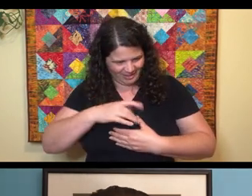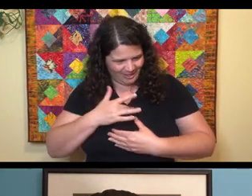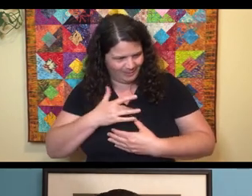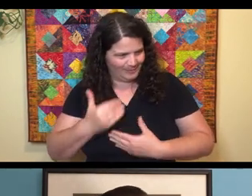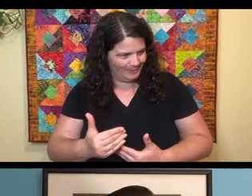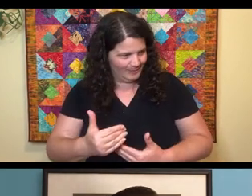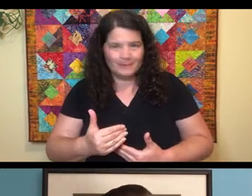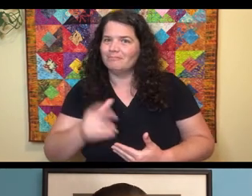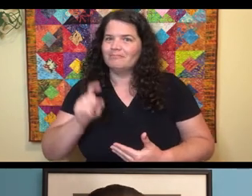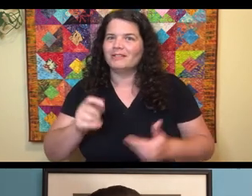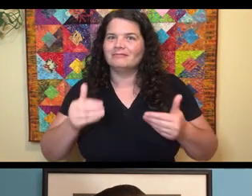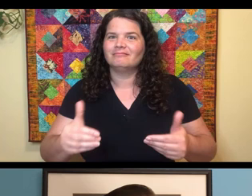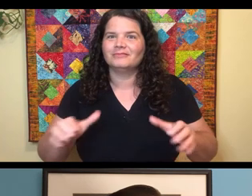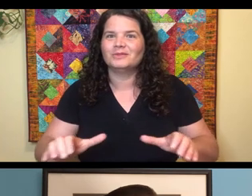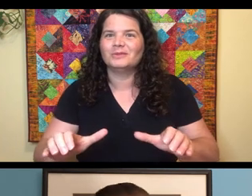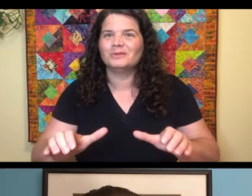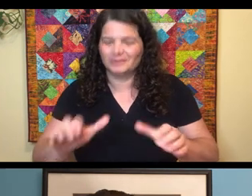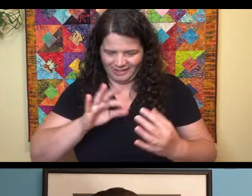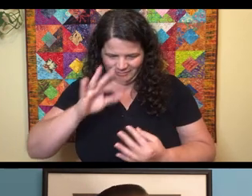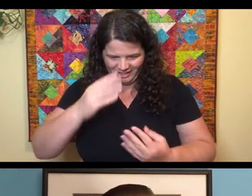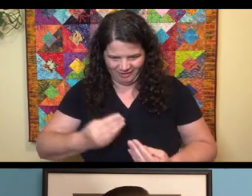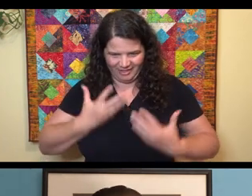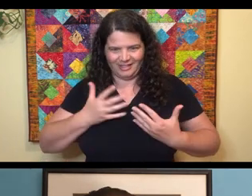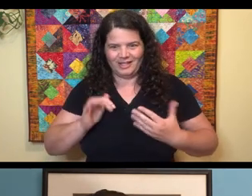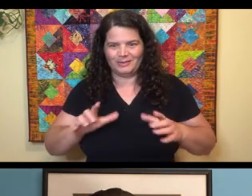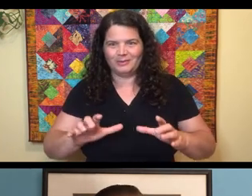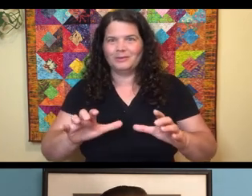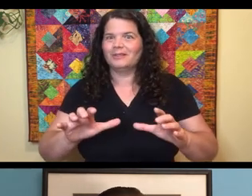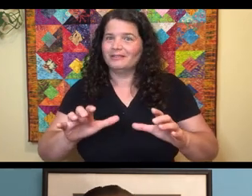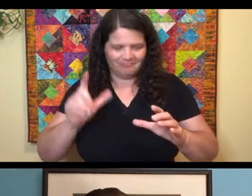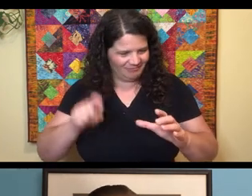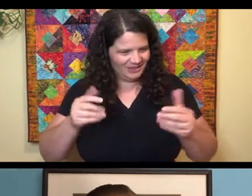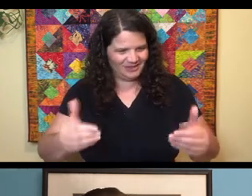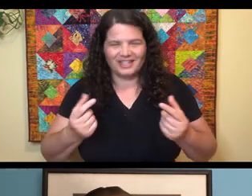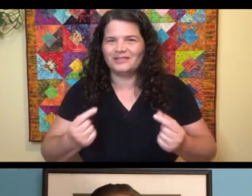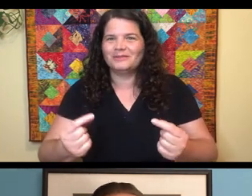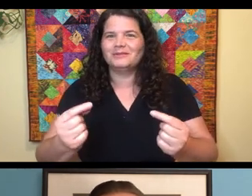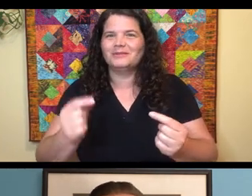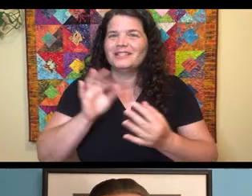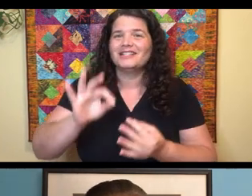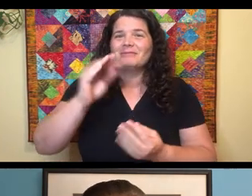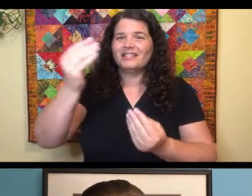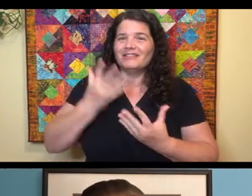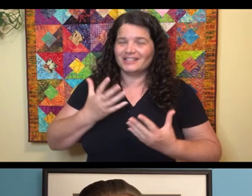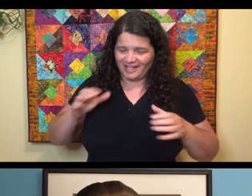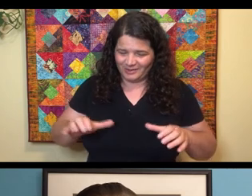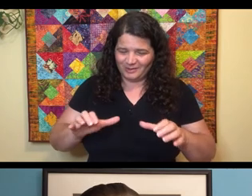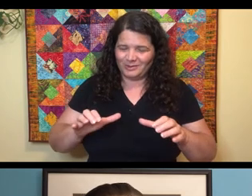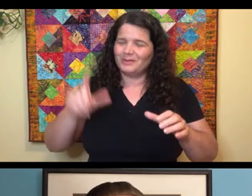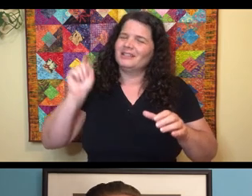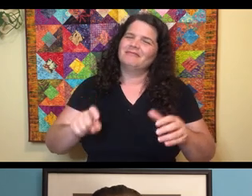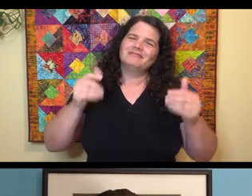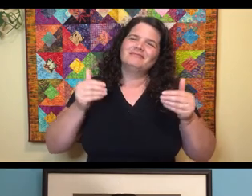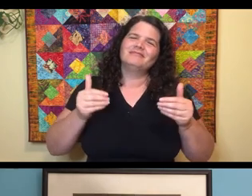Spirit says do. Spirit says do, Spirit says do, Spirit says do, Spirit says